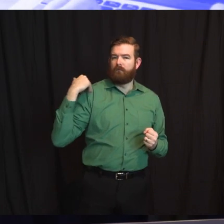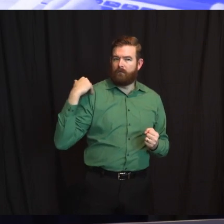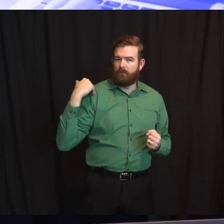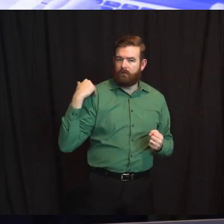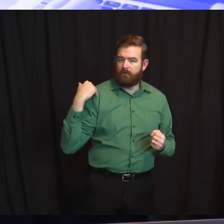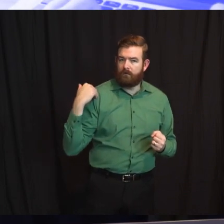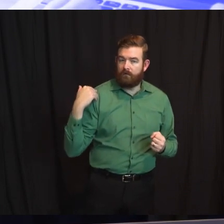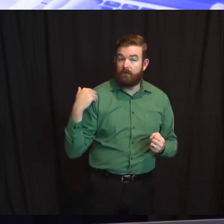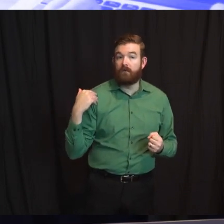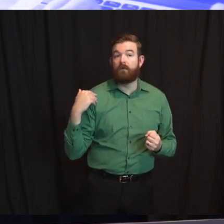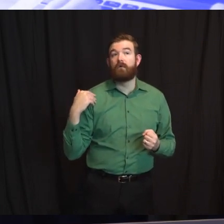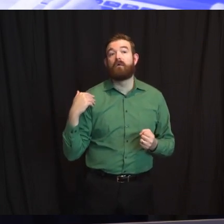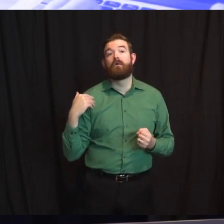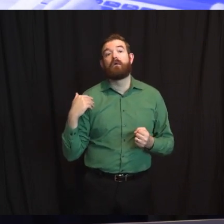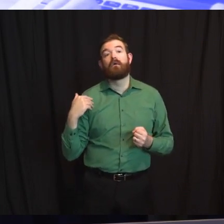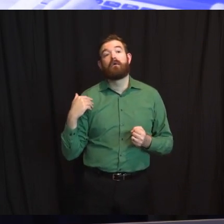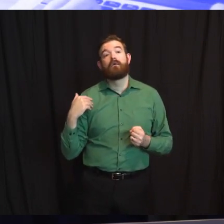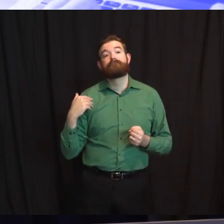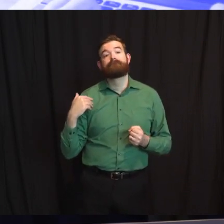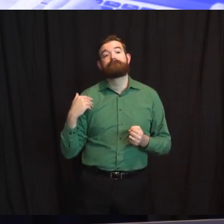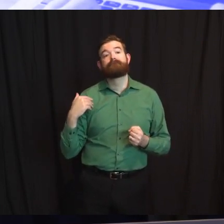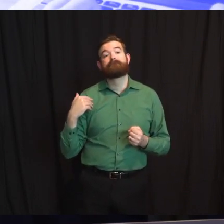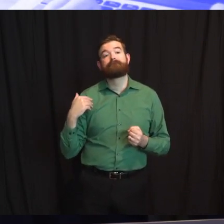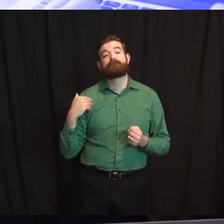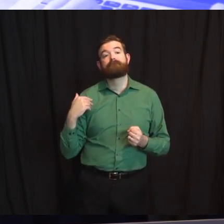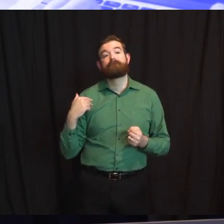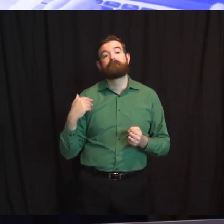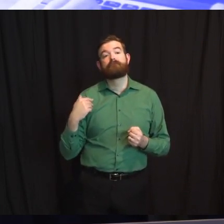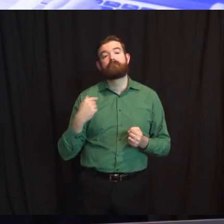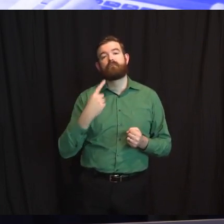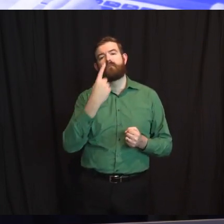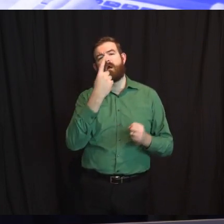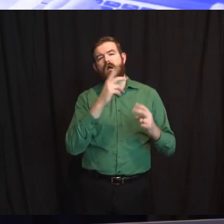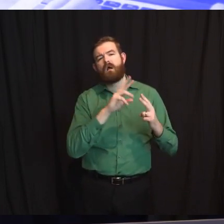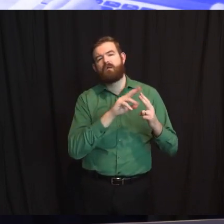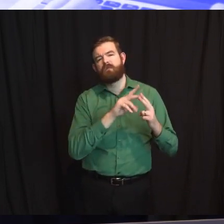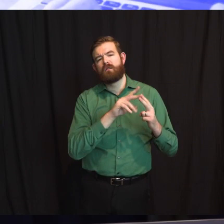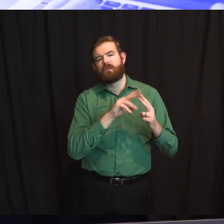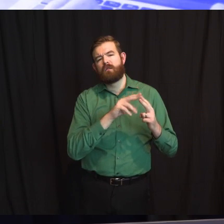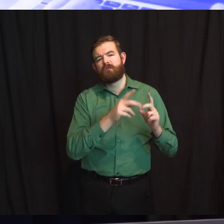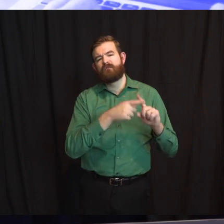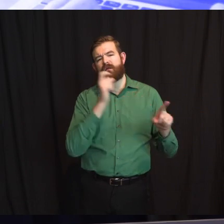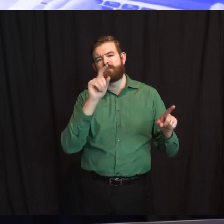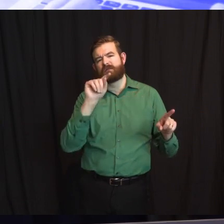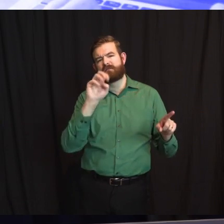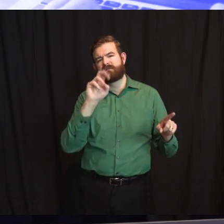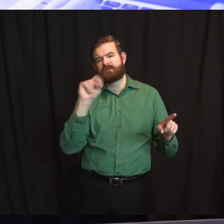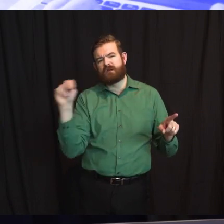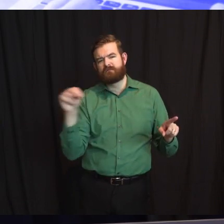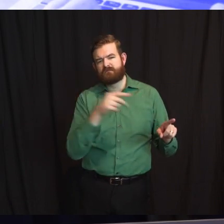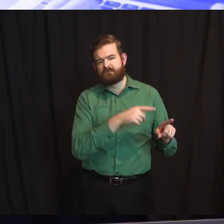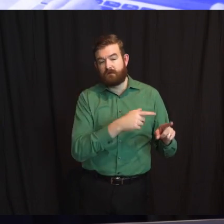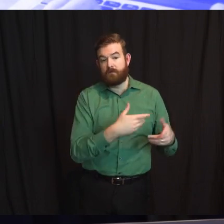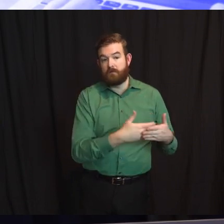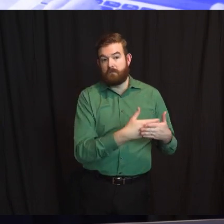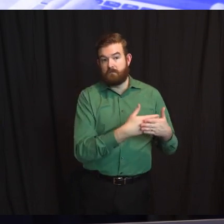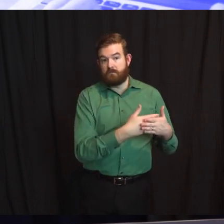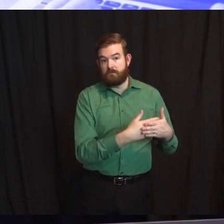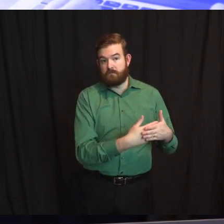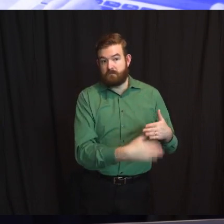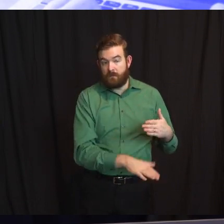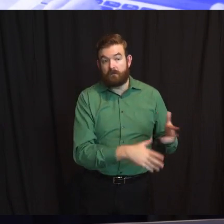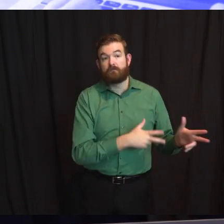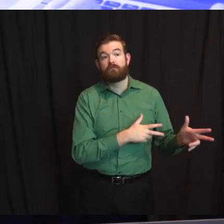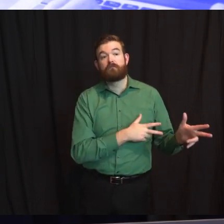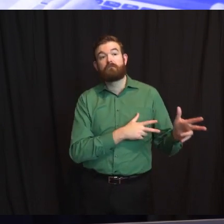cross-country husband and wife team from Memphis, Tennessee, she was given birth, and she pulled over on the turnpike